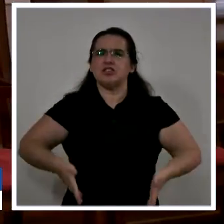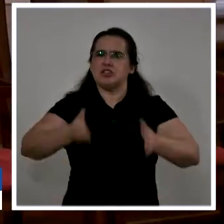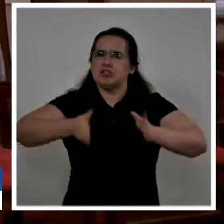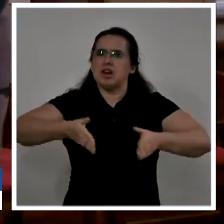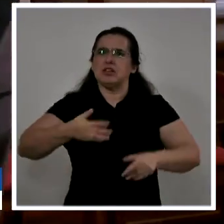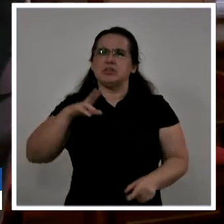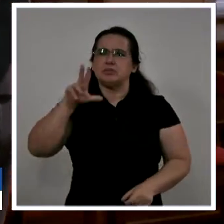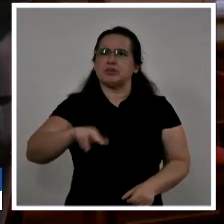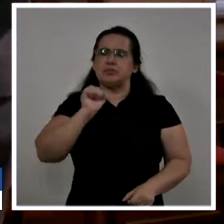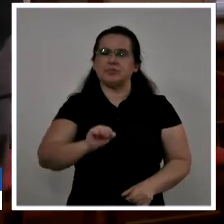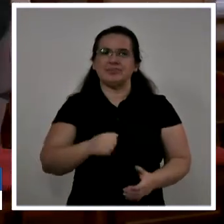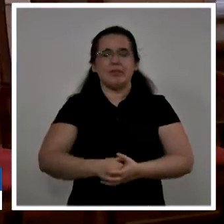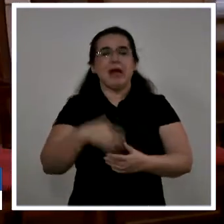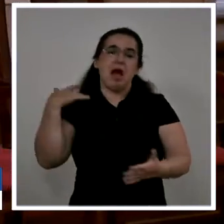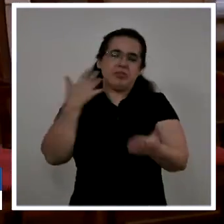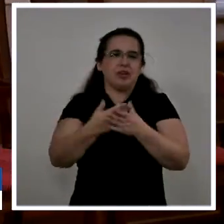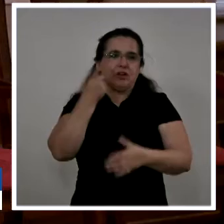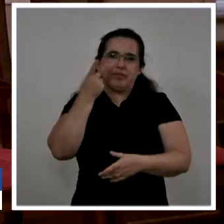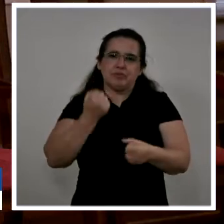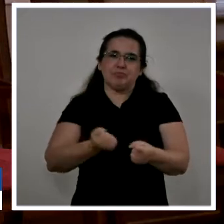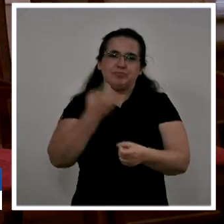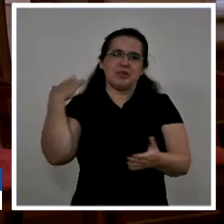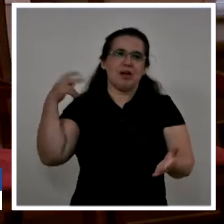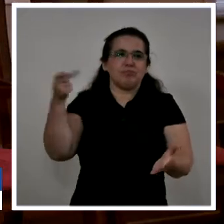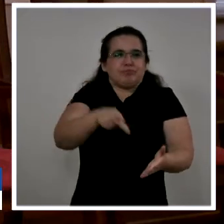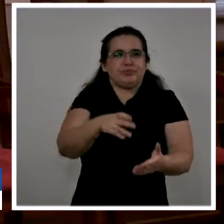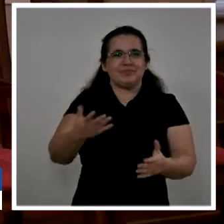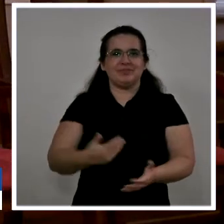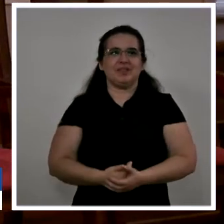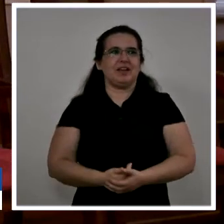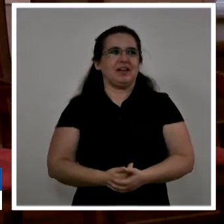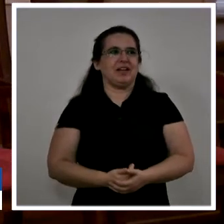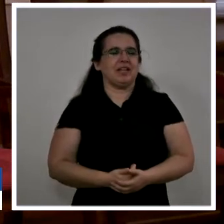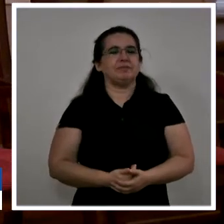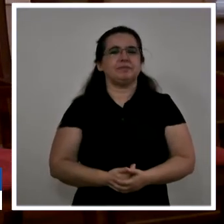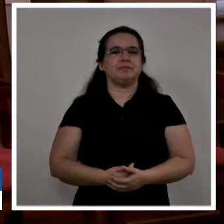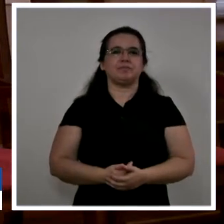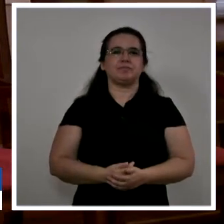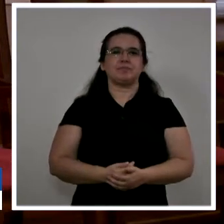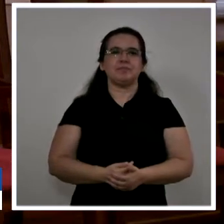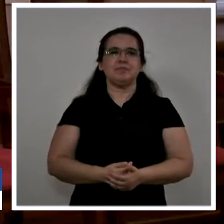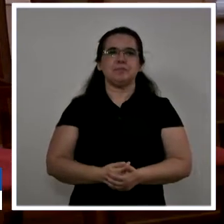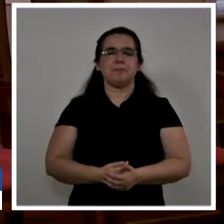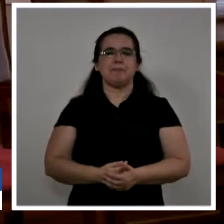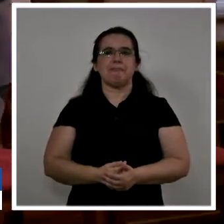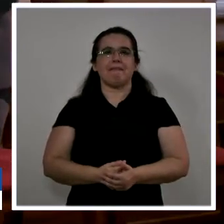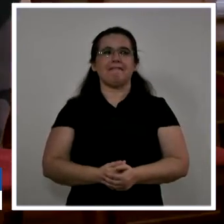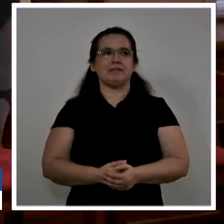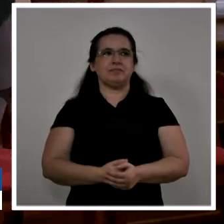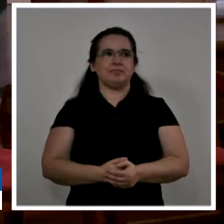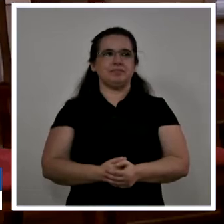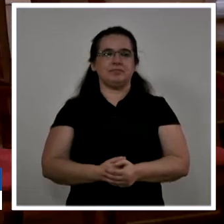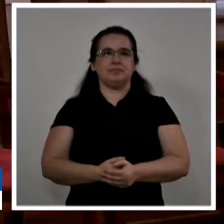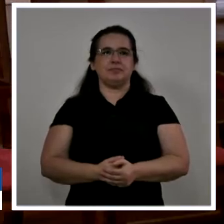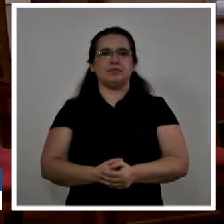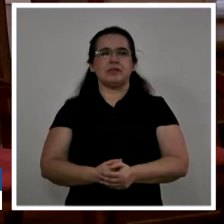survived, so we're glad to be. Até agora sobrevivemos e estamos muito contentes de estar aqui. So my wife, I'll be doing the first half or so of the presentation, and my lovely wife will be